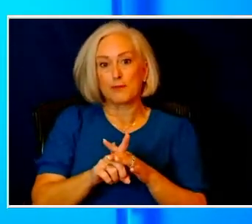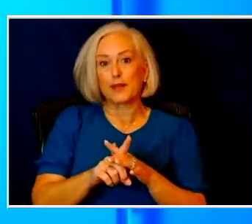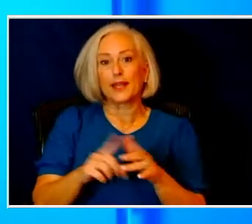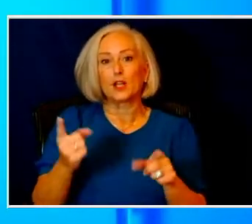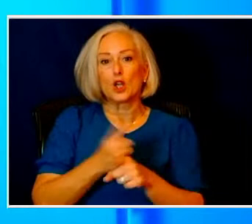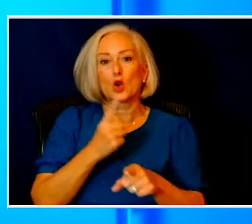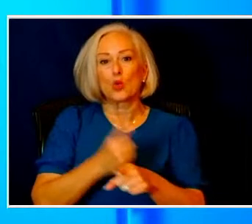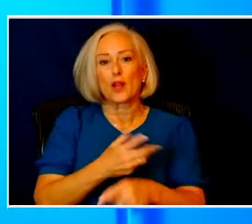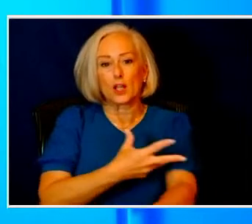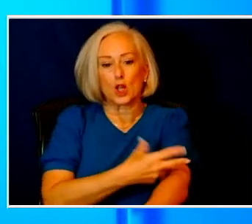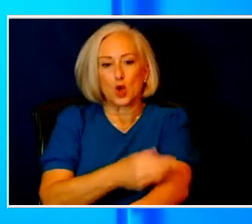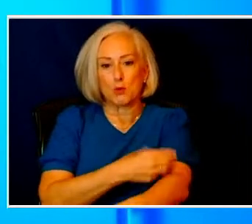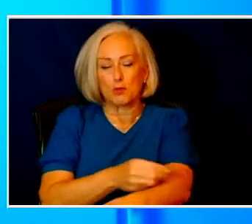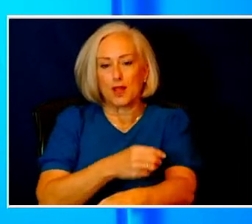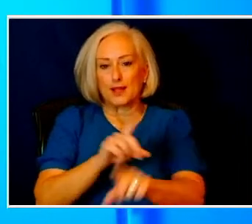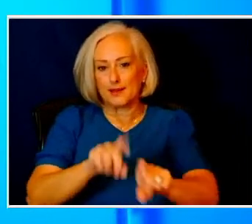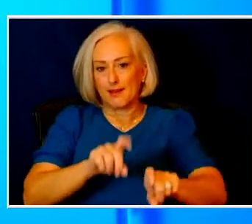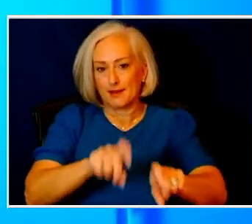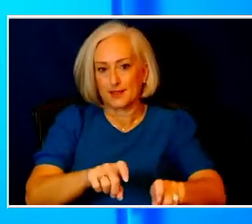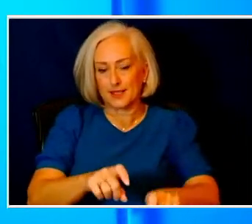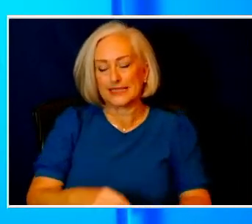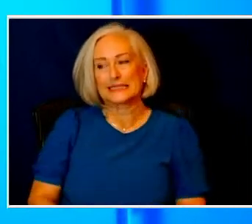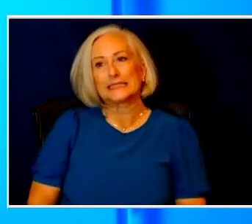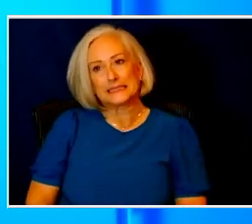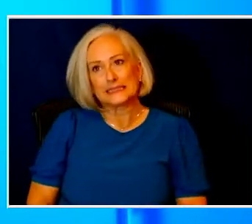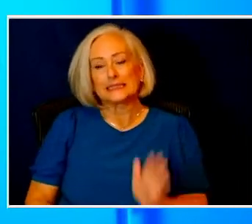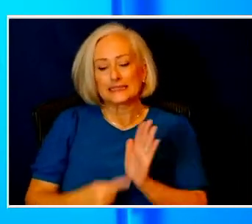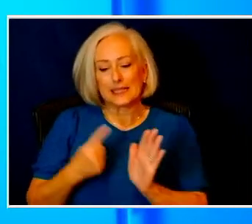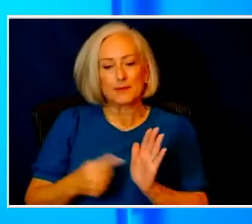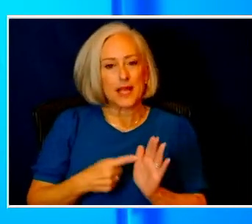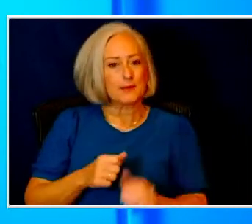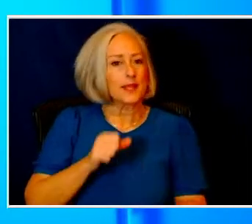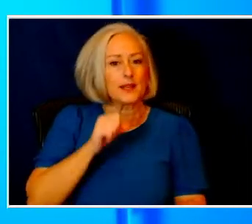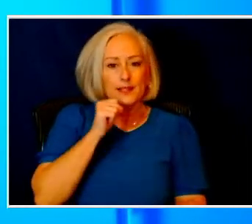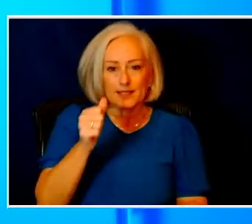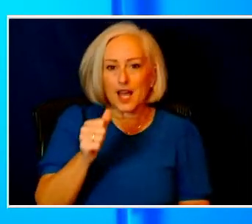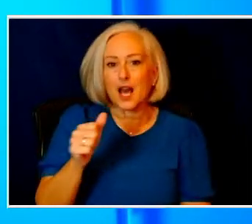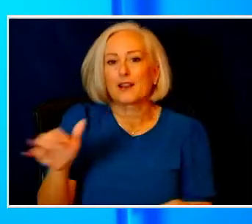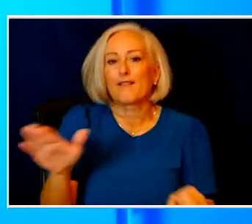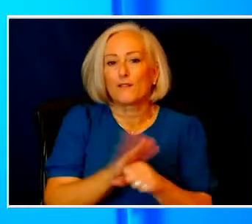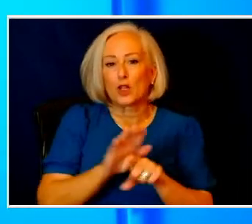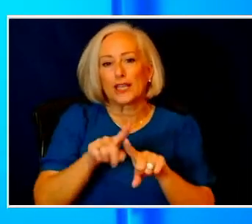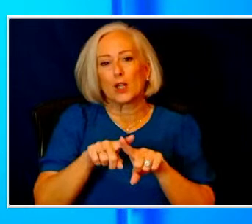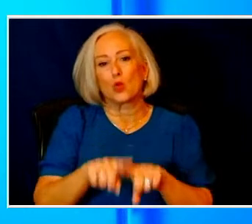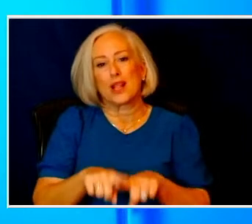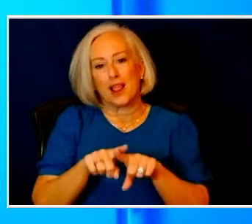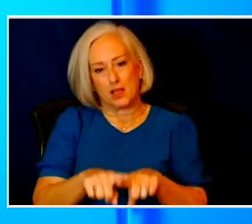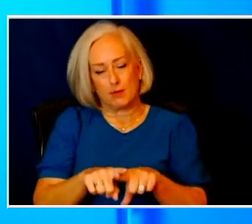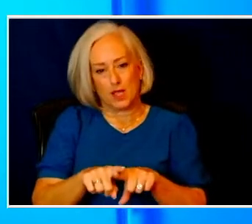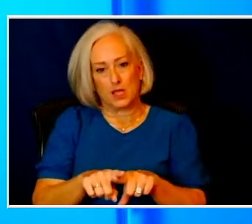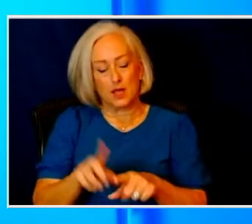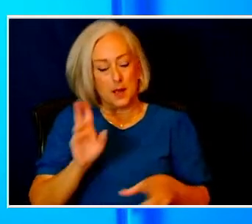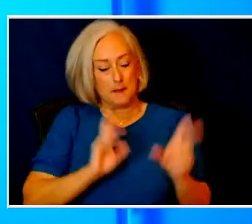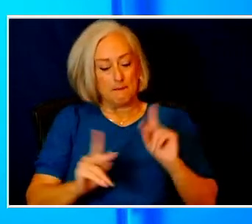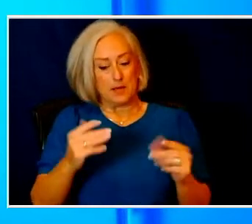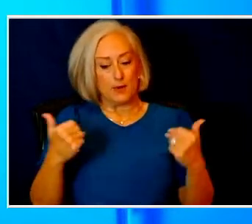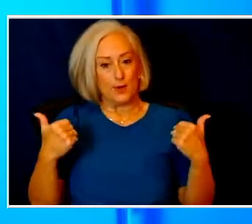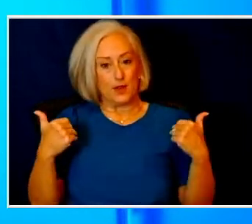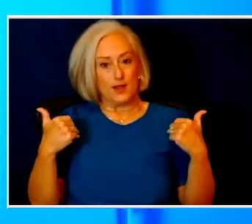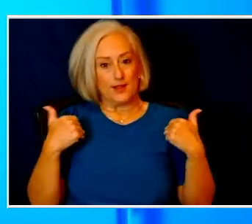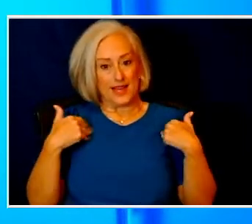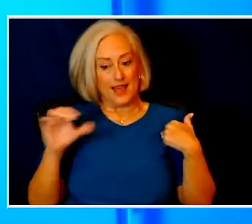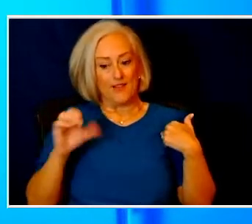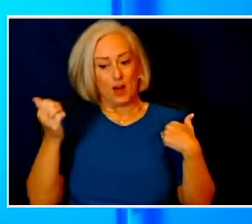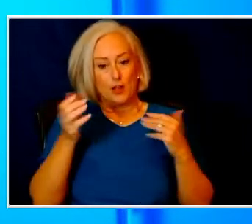sometimes. So it's not a completely reliable. People who have other characteristics